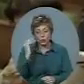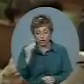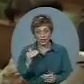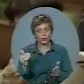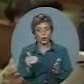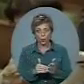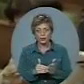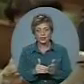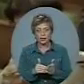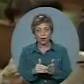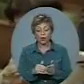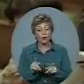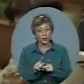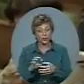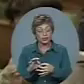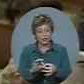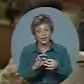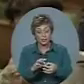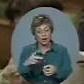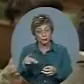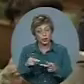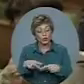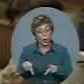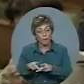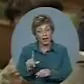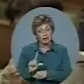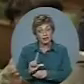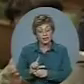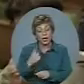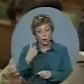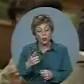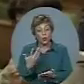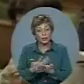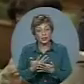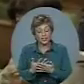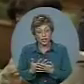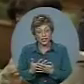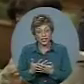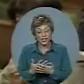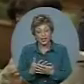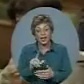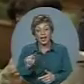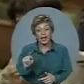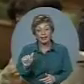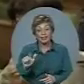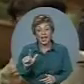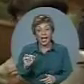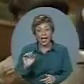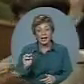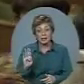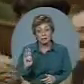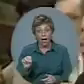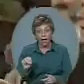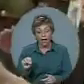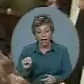his party feel for Taliban prisoners. I just wish occasionally they show the same passion for Canadian